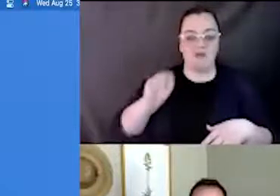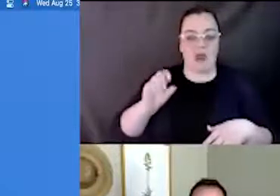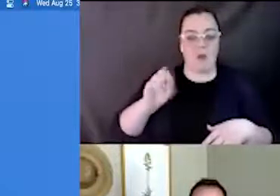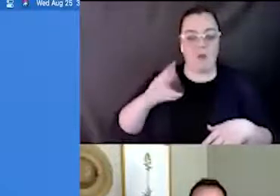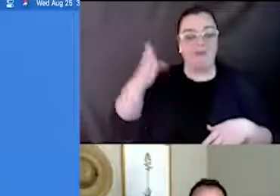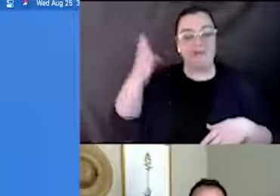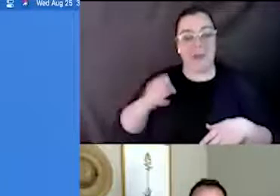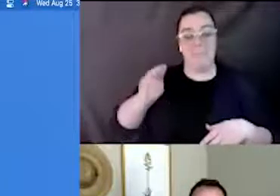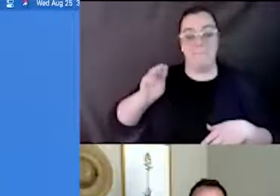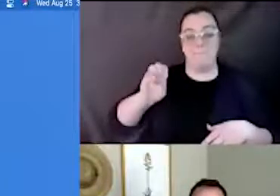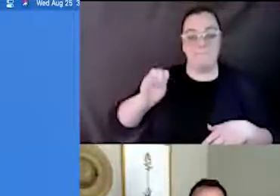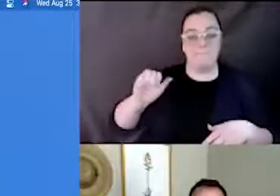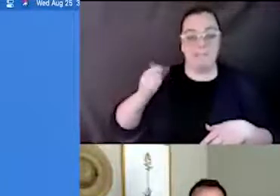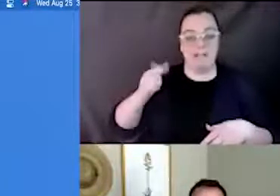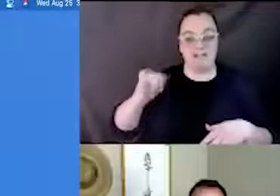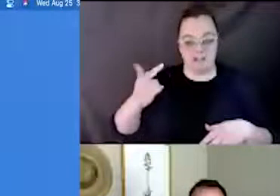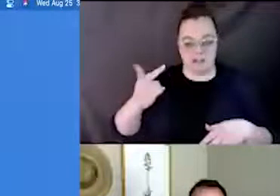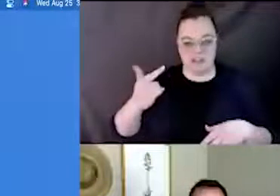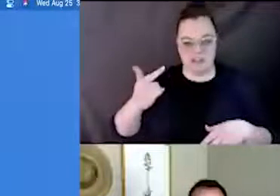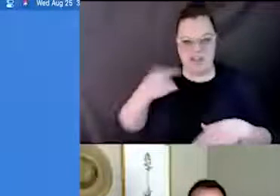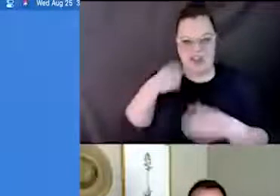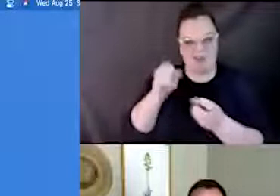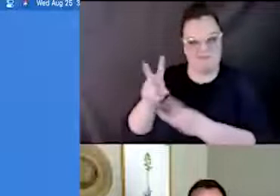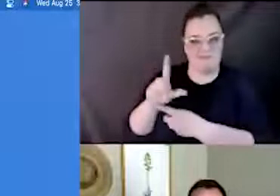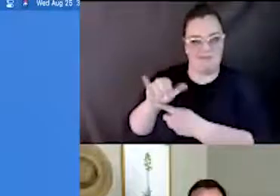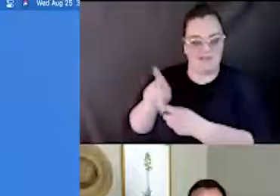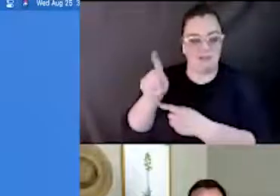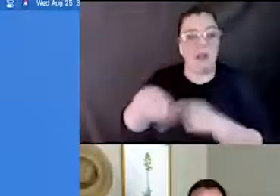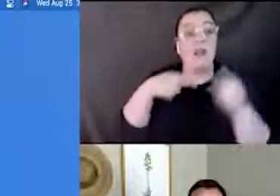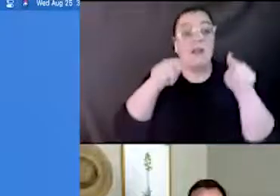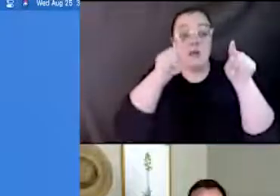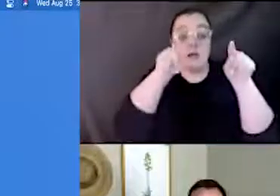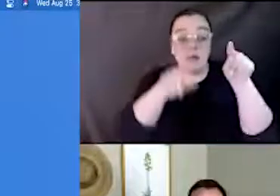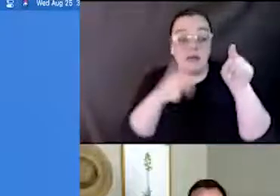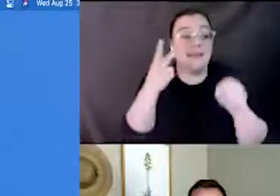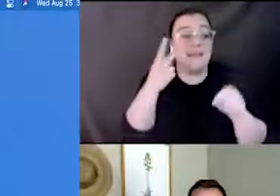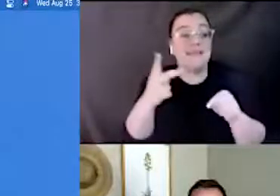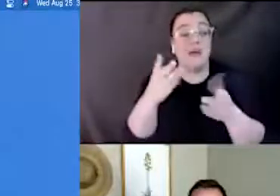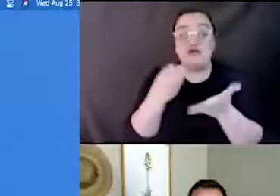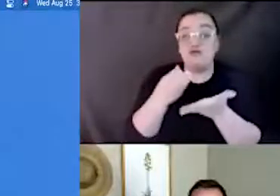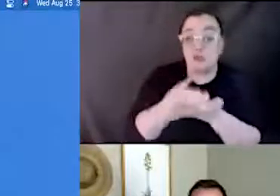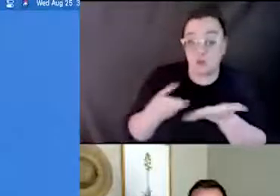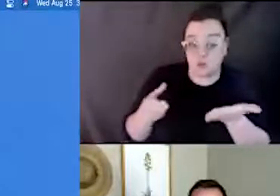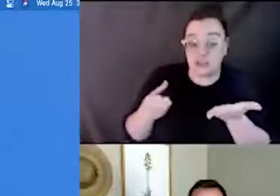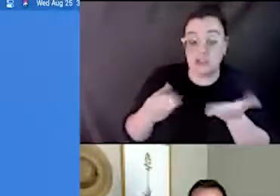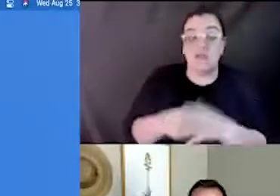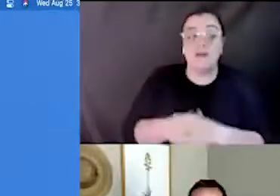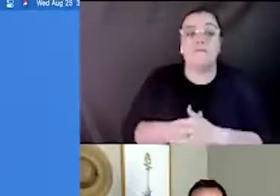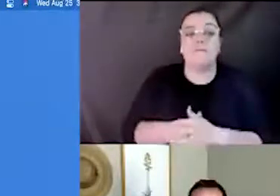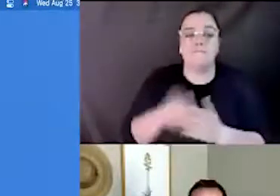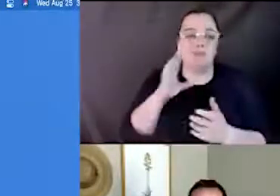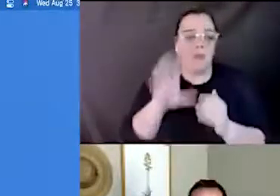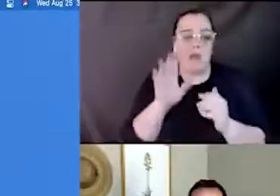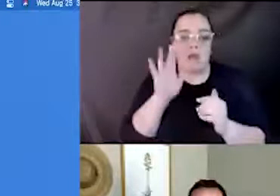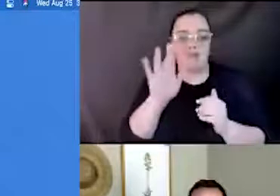And then we go to down in this little section, messaging resources. And I'm just going to highlight some of the